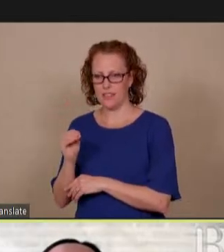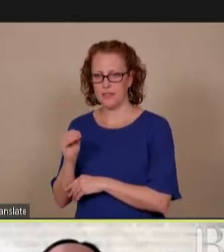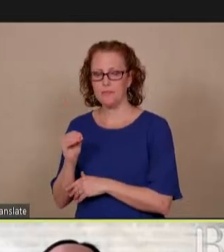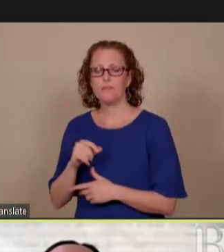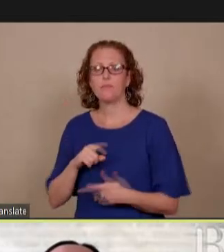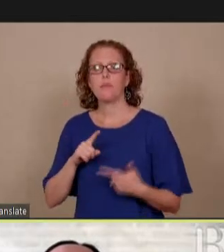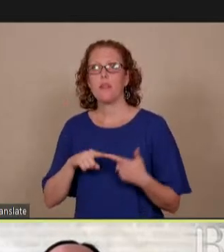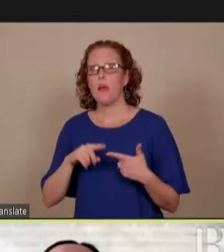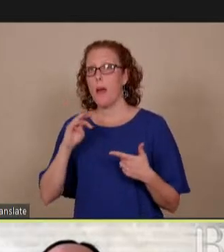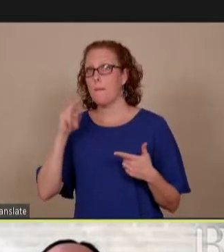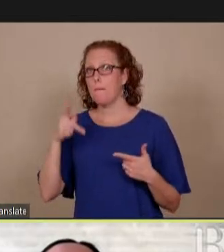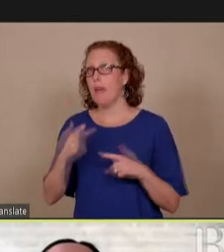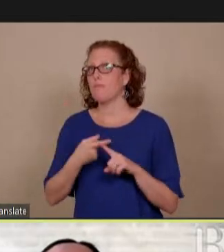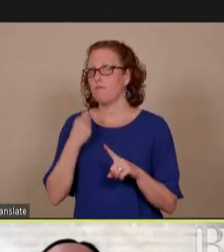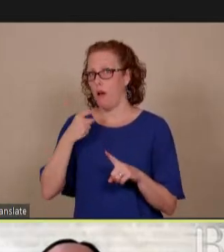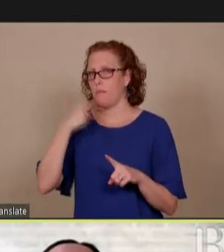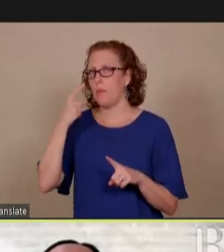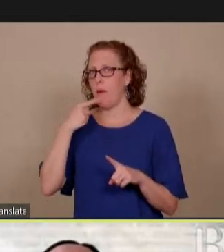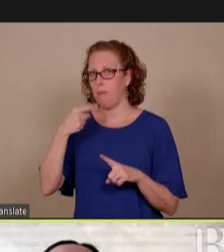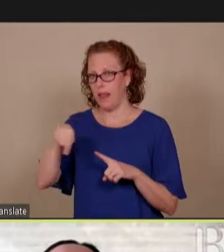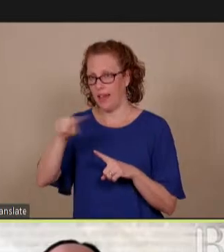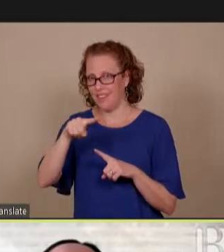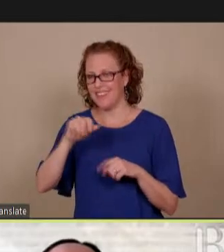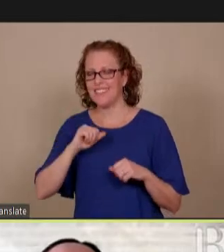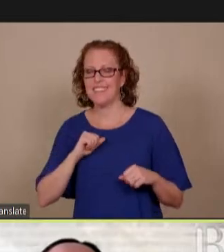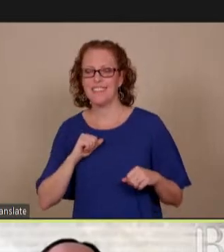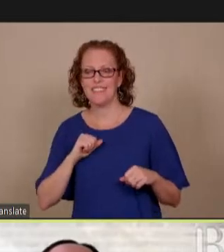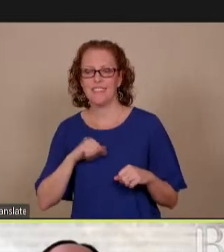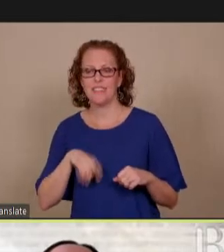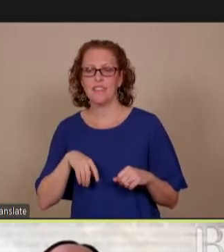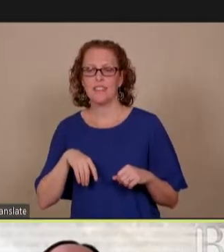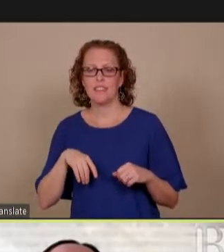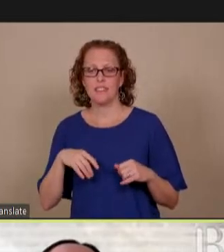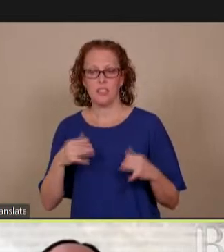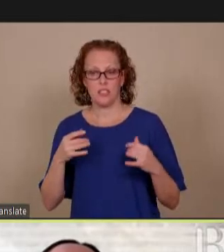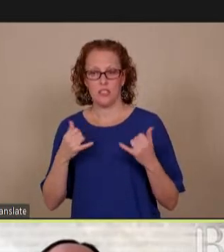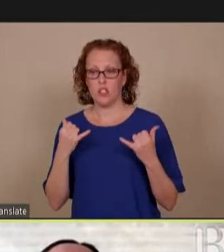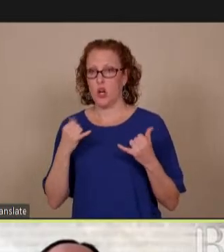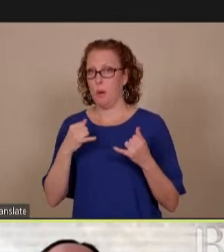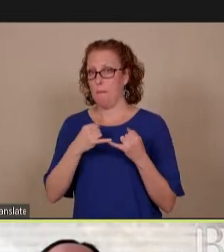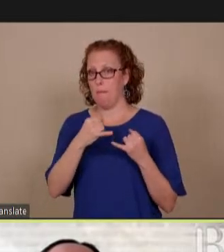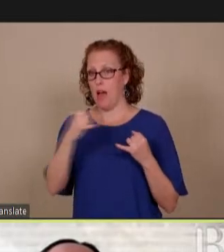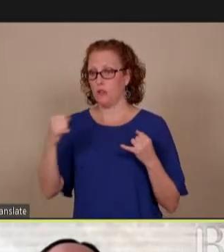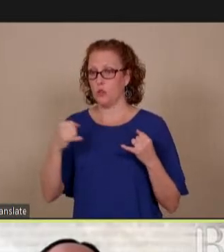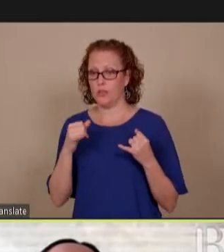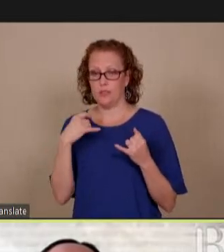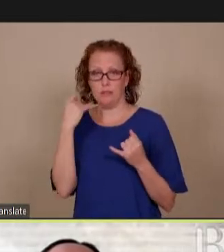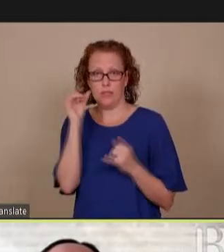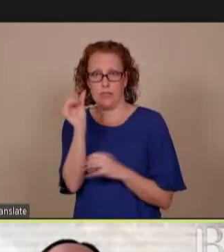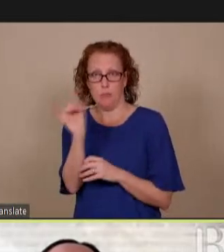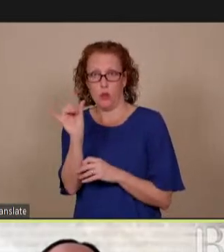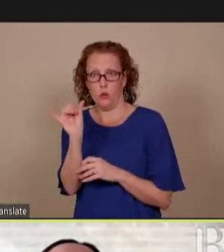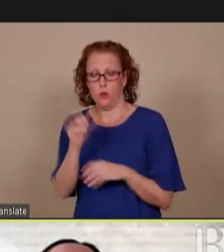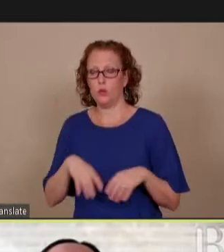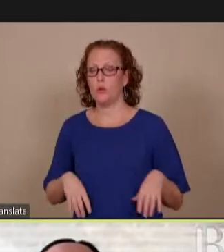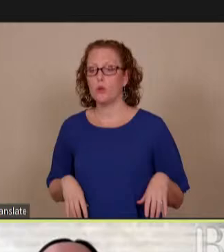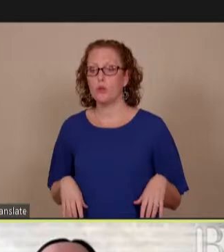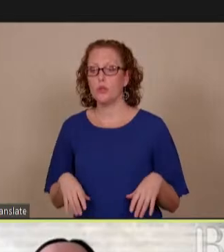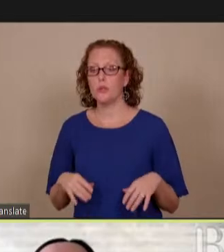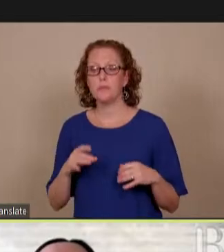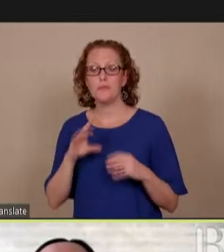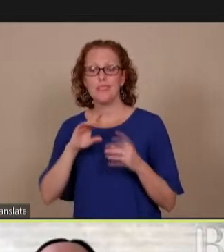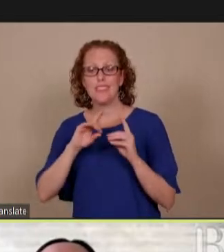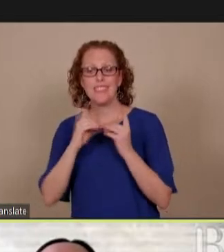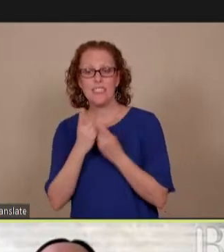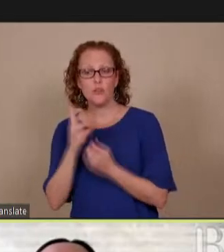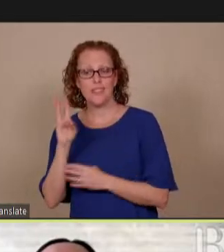public. It resembles the current boundaries. District 6 remains unchanged. It does create compact